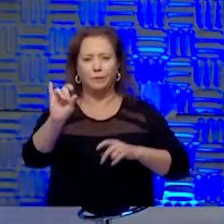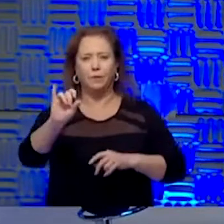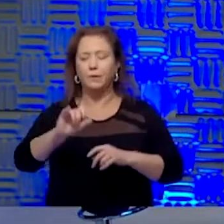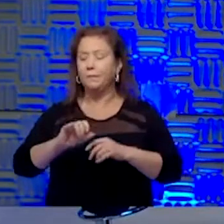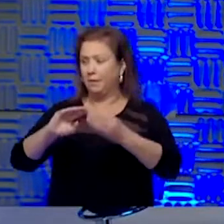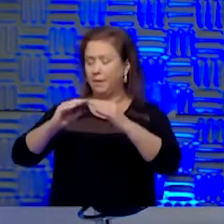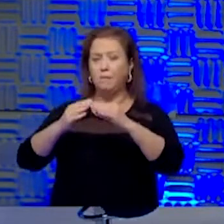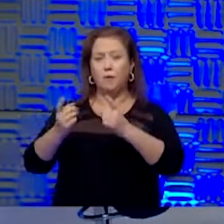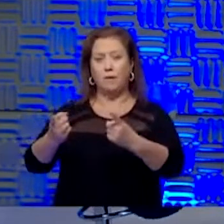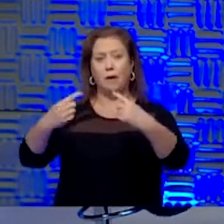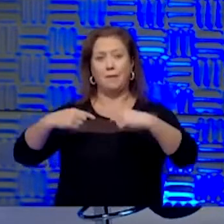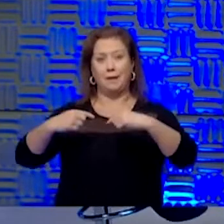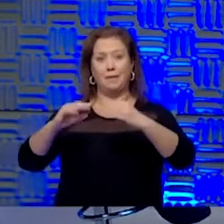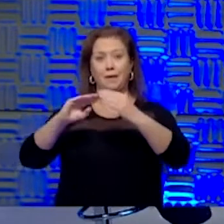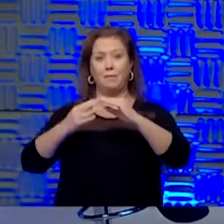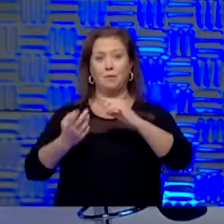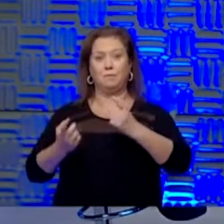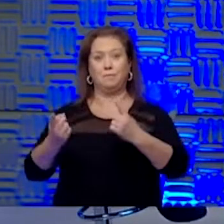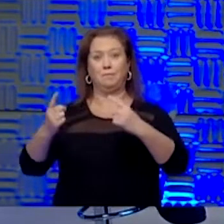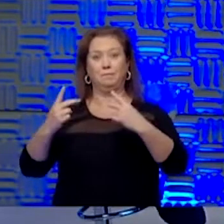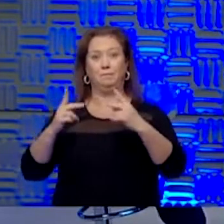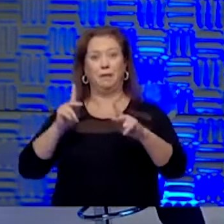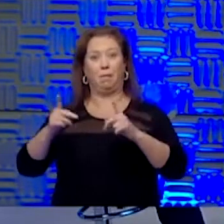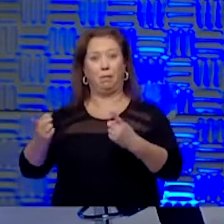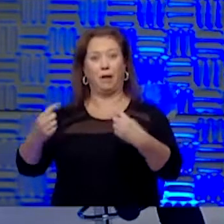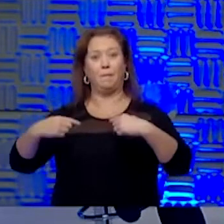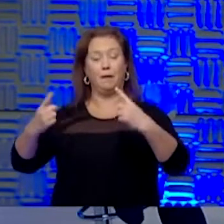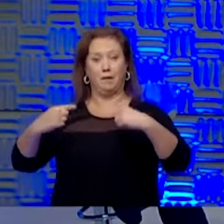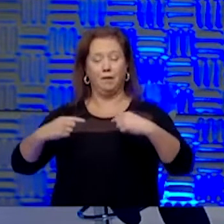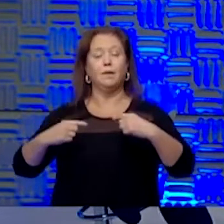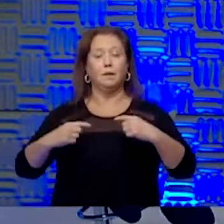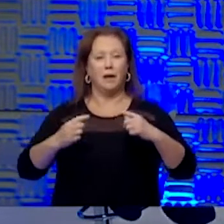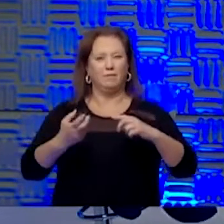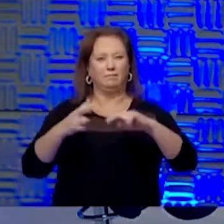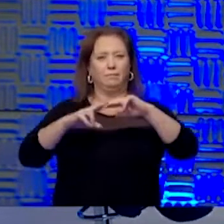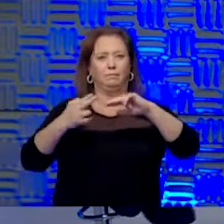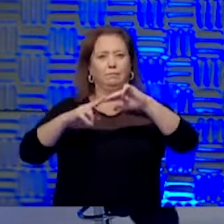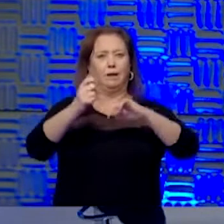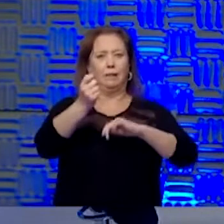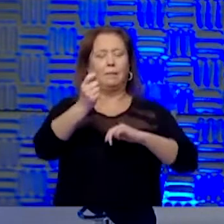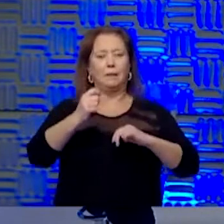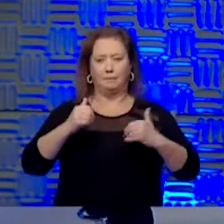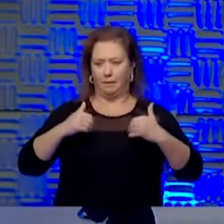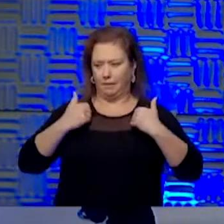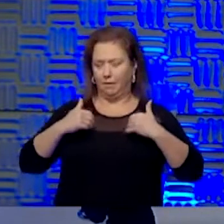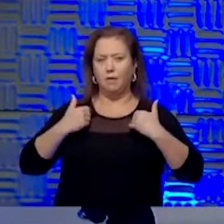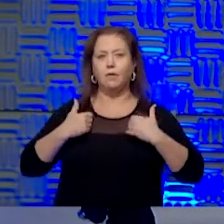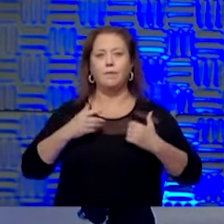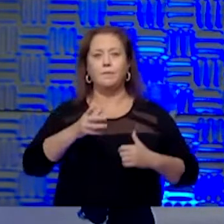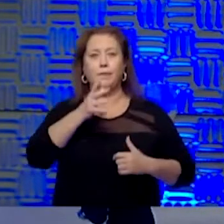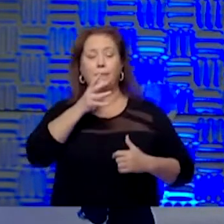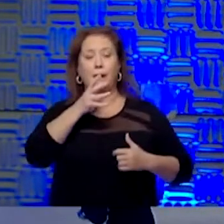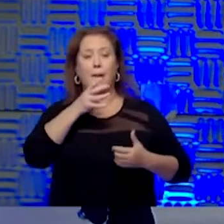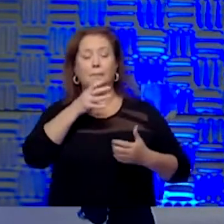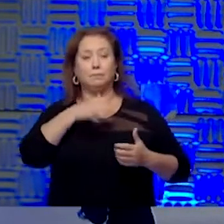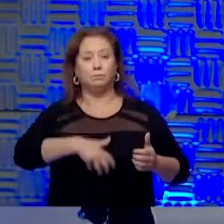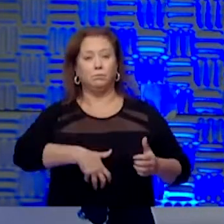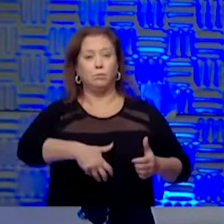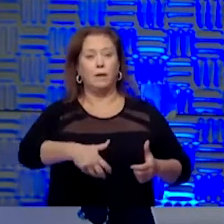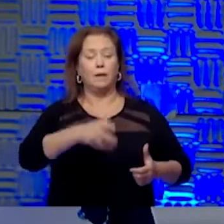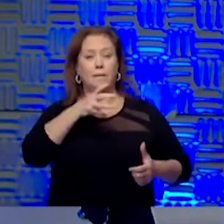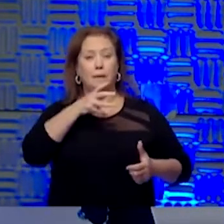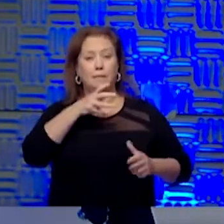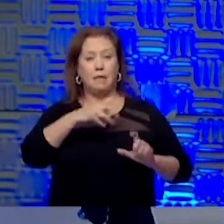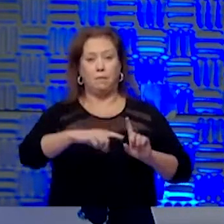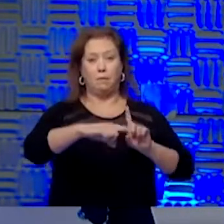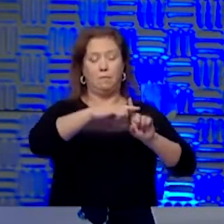number of admissions has actually gone up somewhat. Yep. But they're younger. We've had some moms who were delivering come in and they were positive,